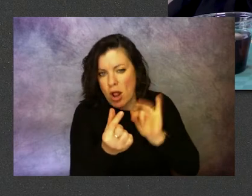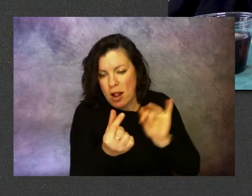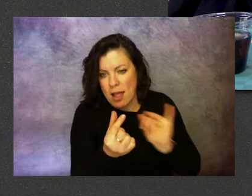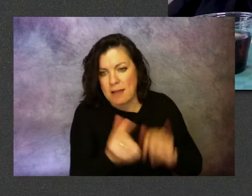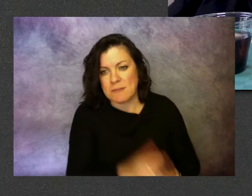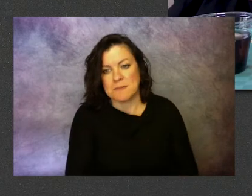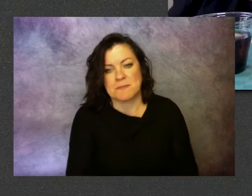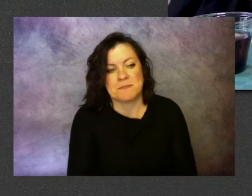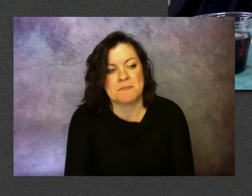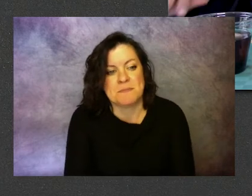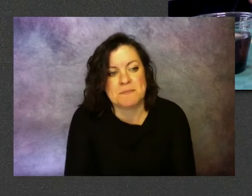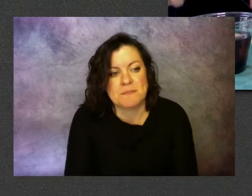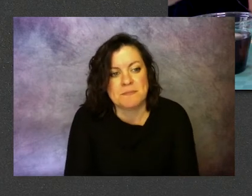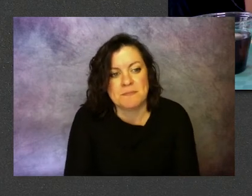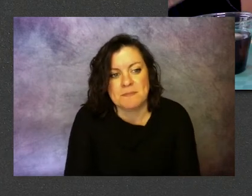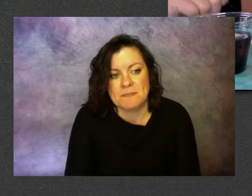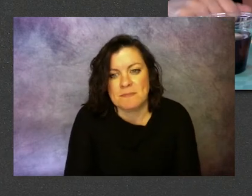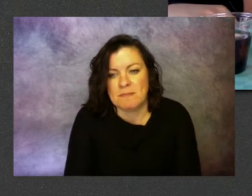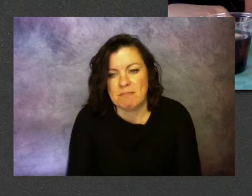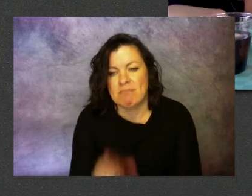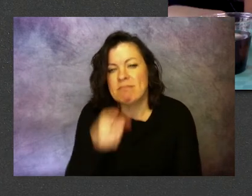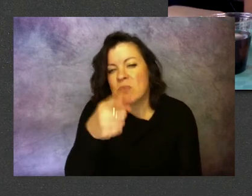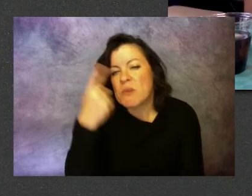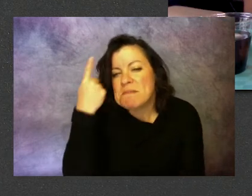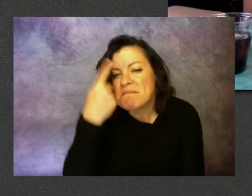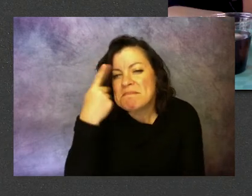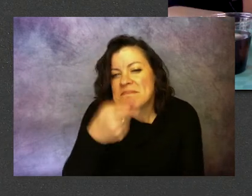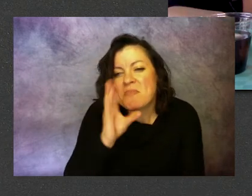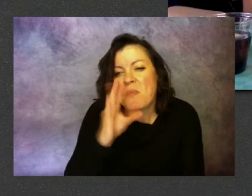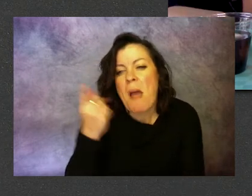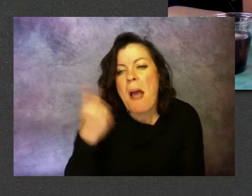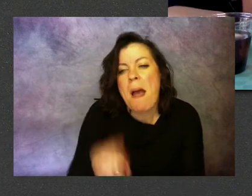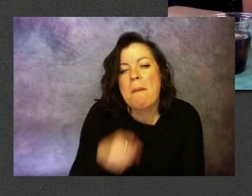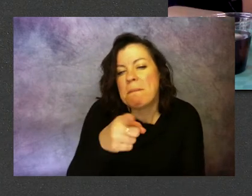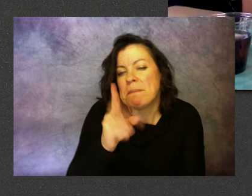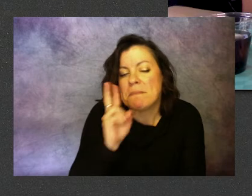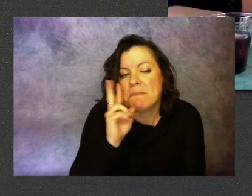happen to this egg that's in the grape juice?